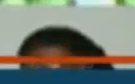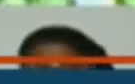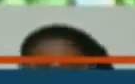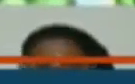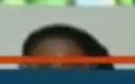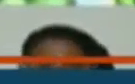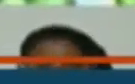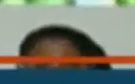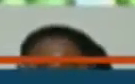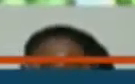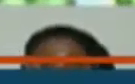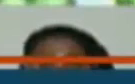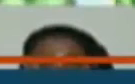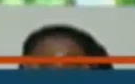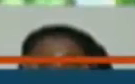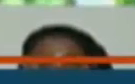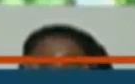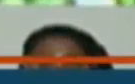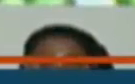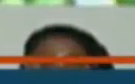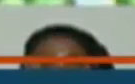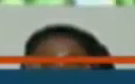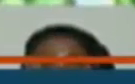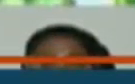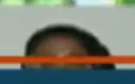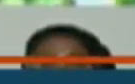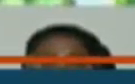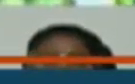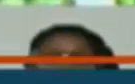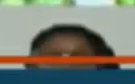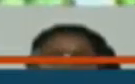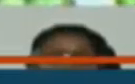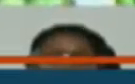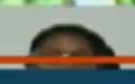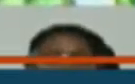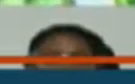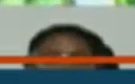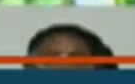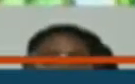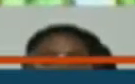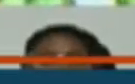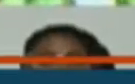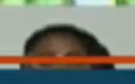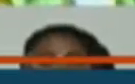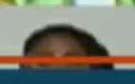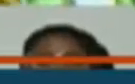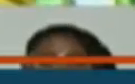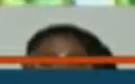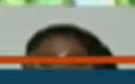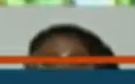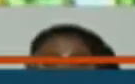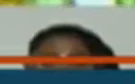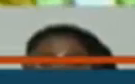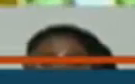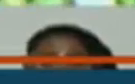organizations that finance in the world what they call civil society. NGO